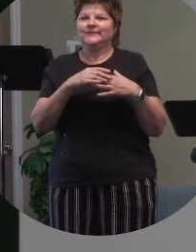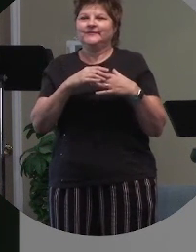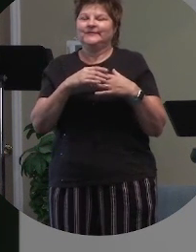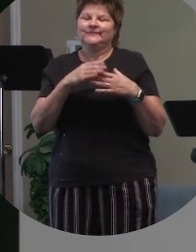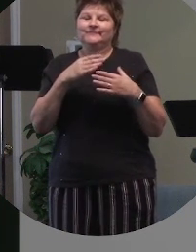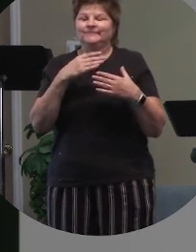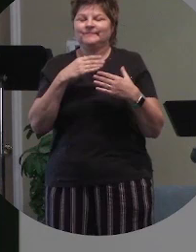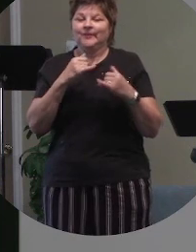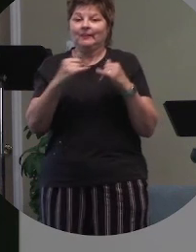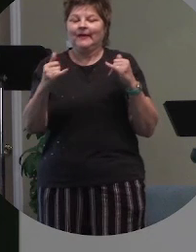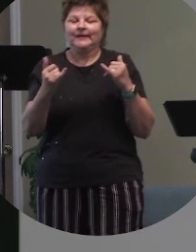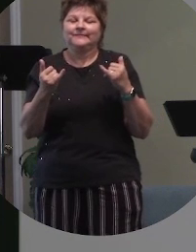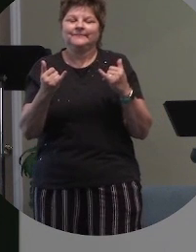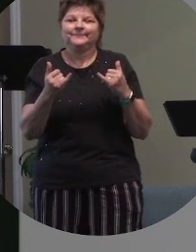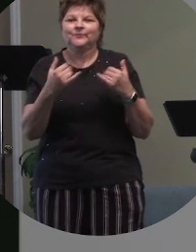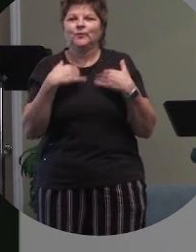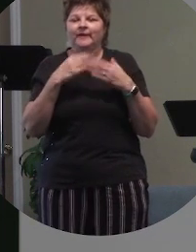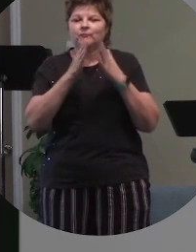and coffee.